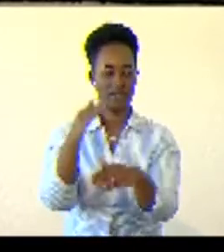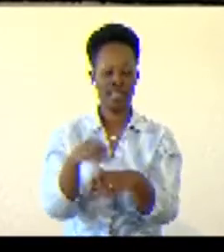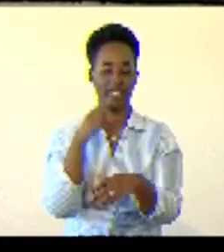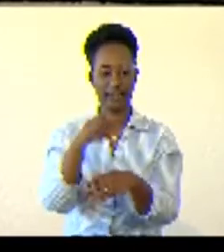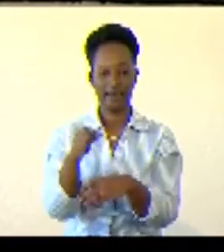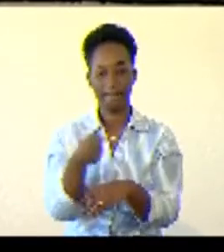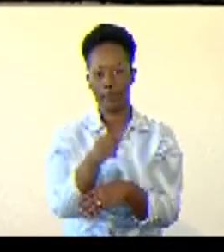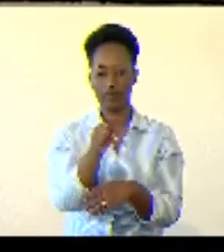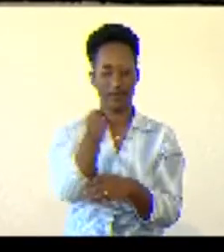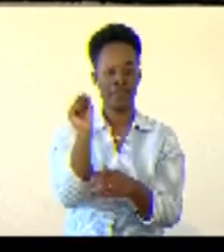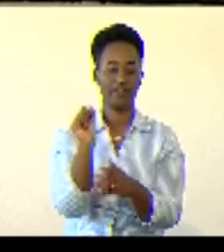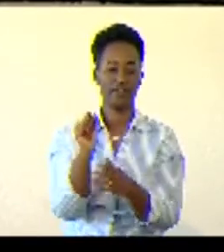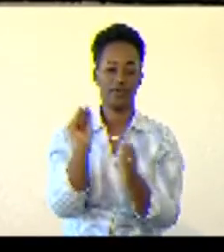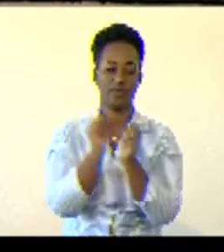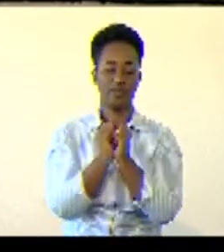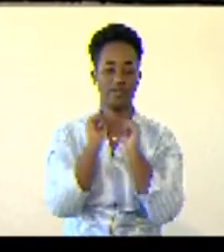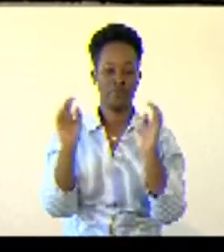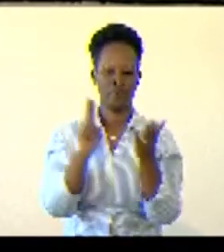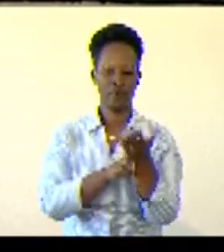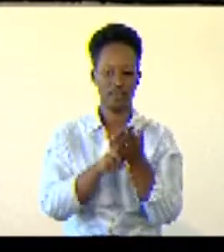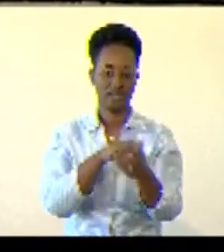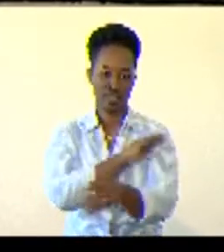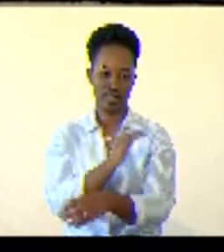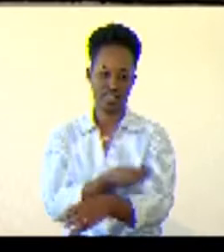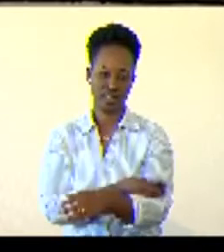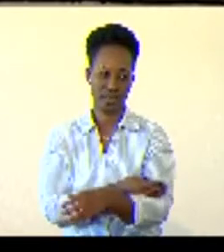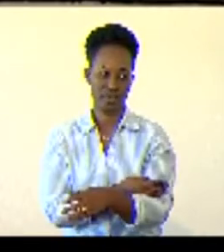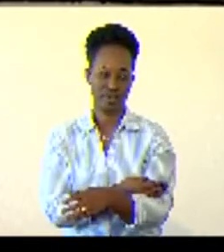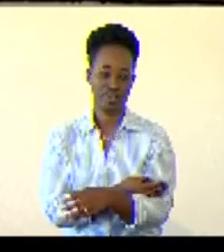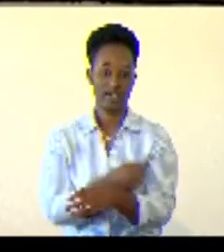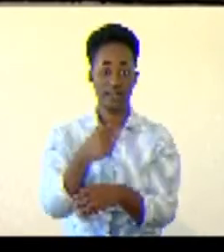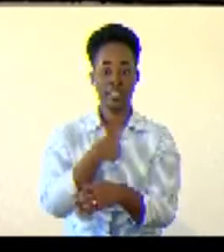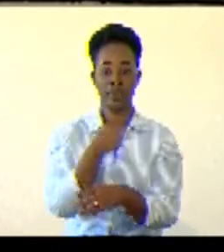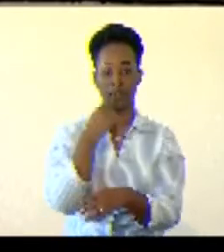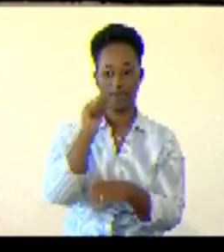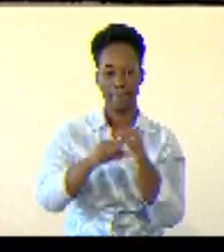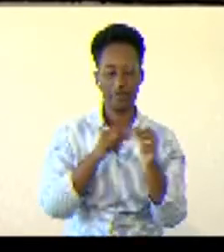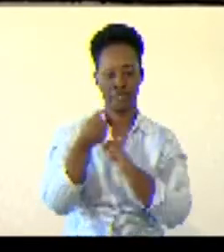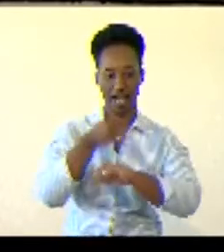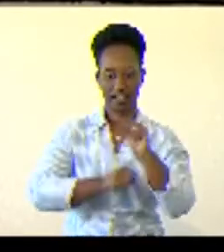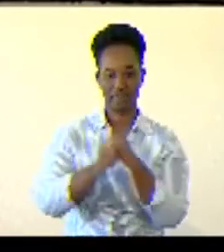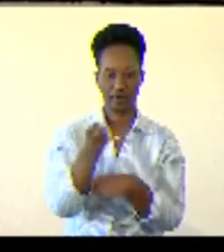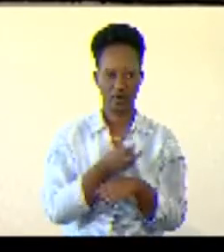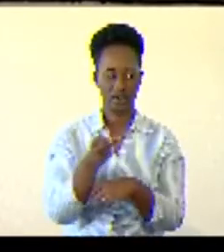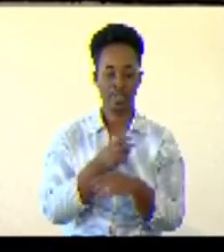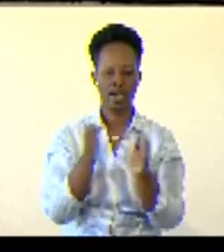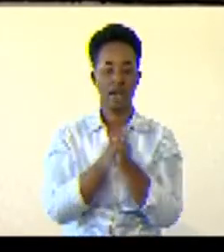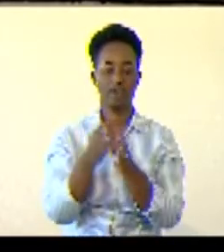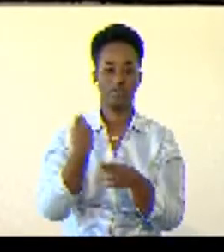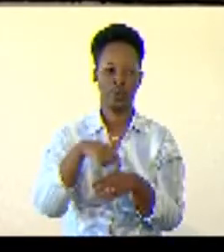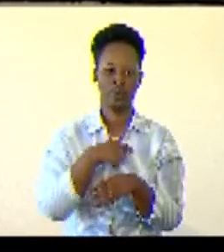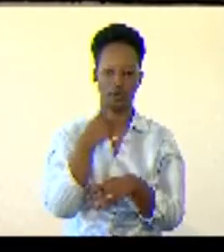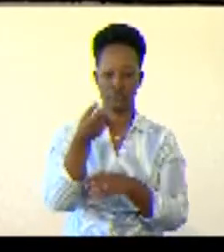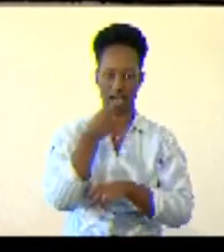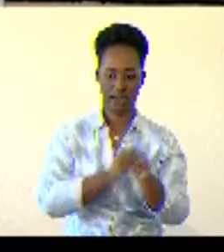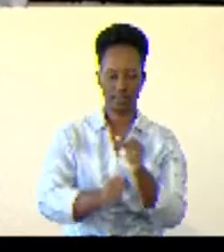move without using the energy. And now we're going to talk about active transport. And we talked about active